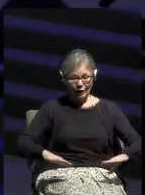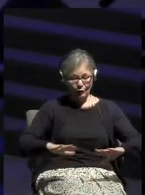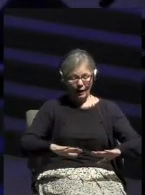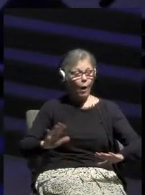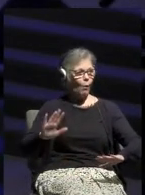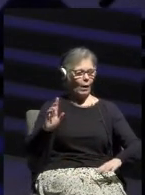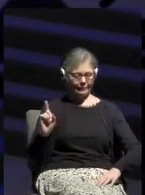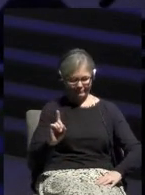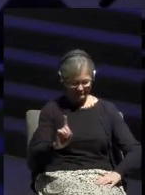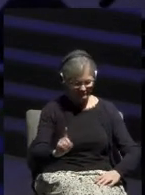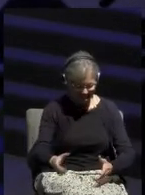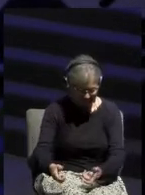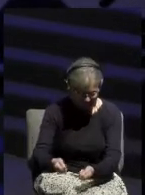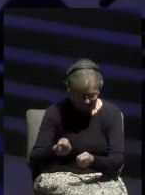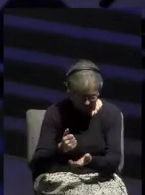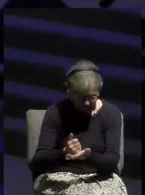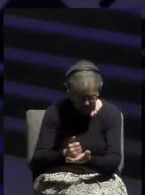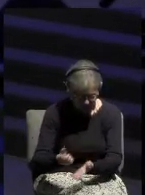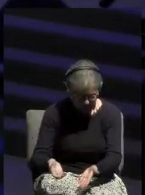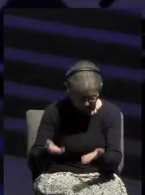like, oh, hey, whoa, whoa.